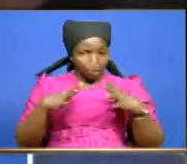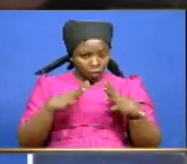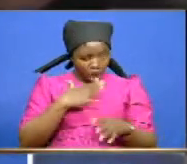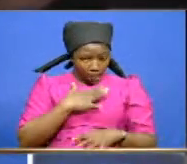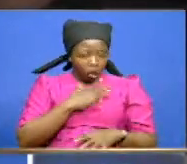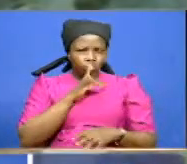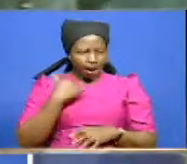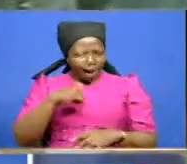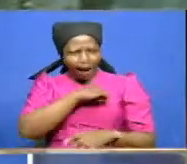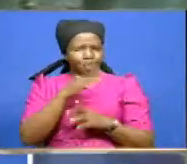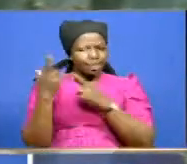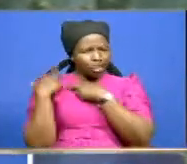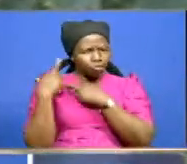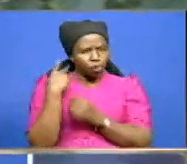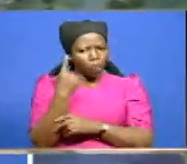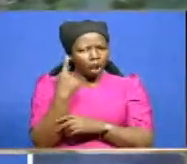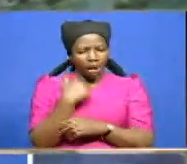jukumu moja.